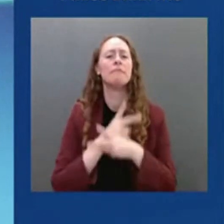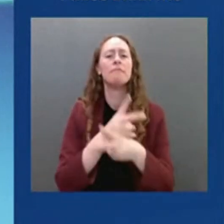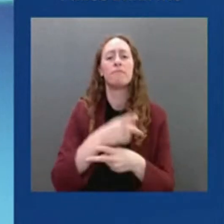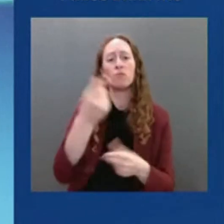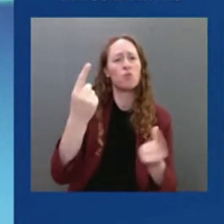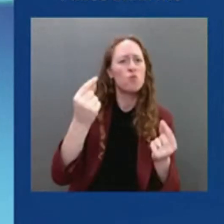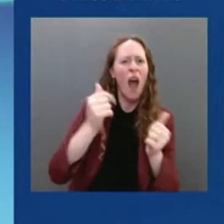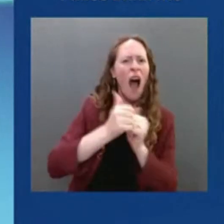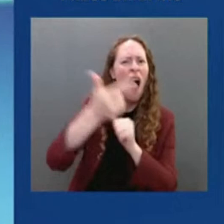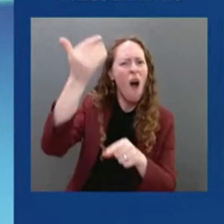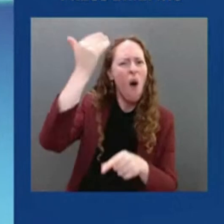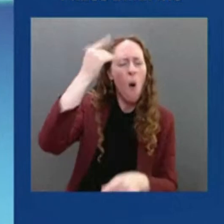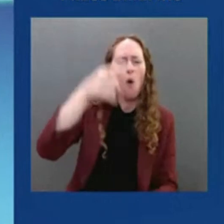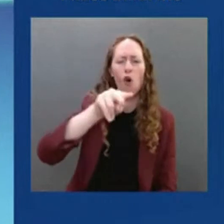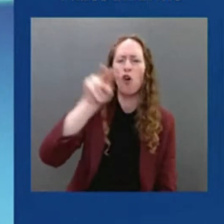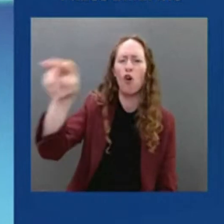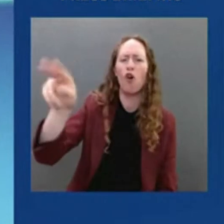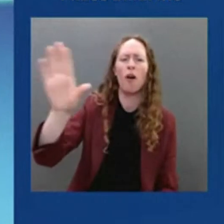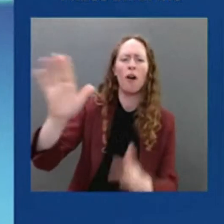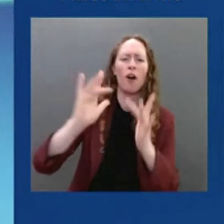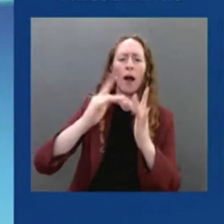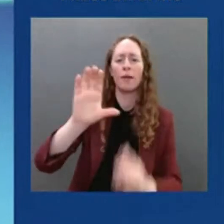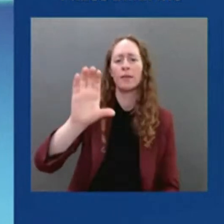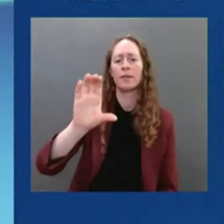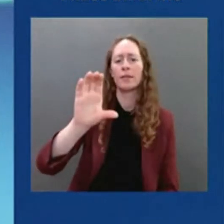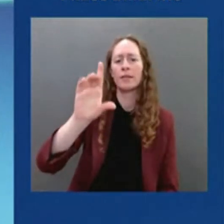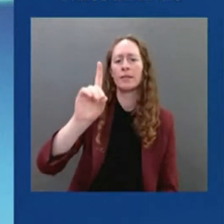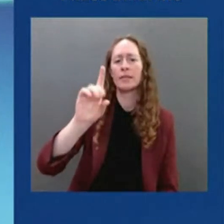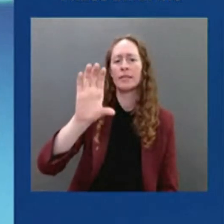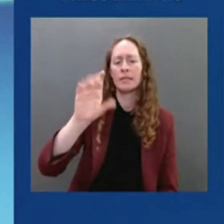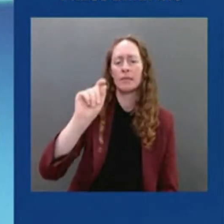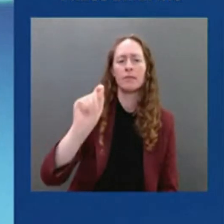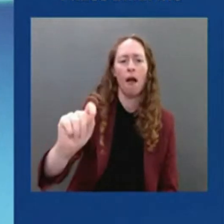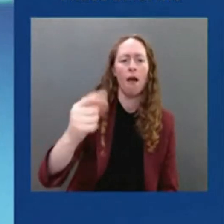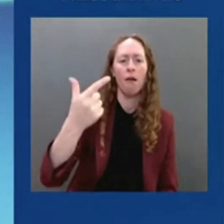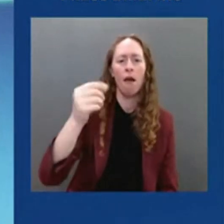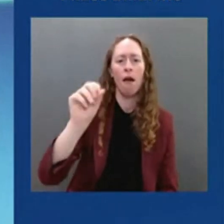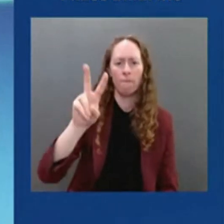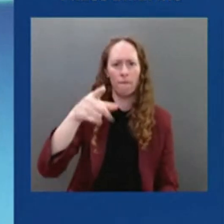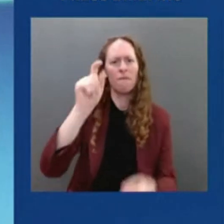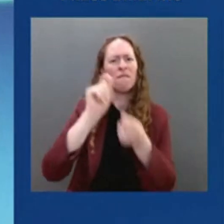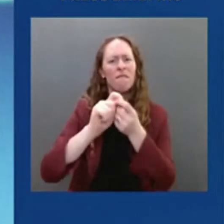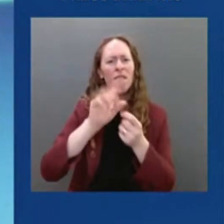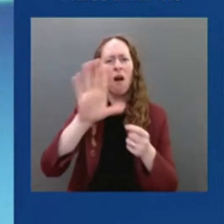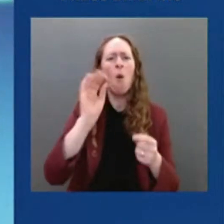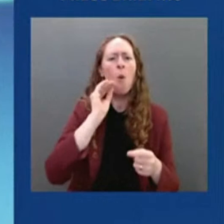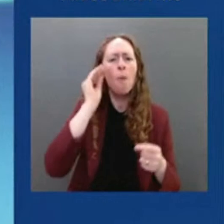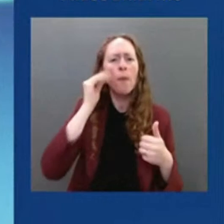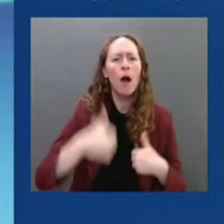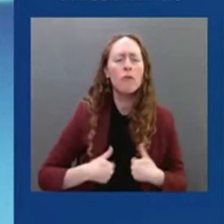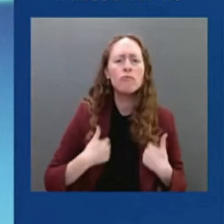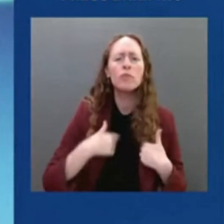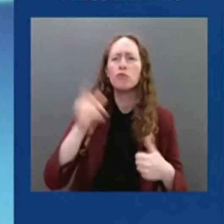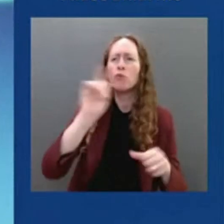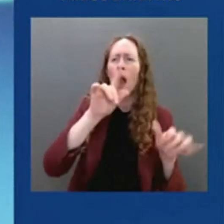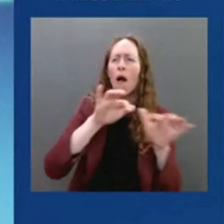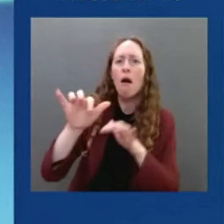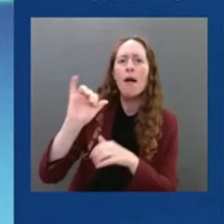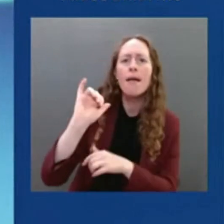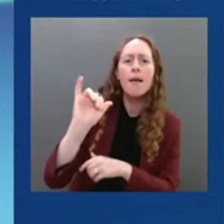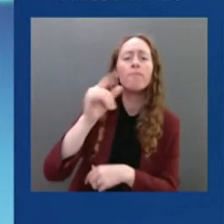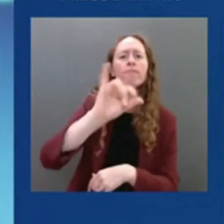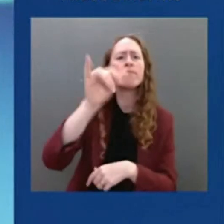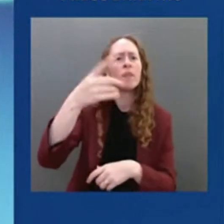available. And we continue to encourage Americans to follow the CDC recommendations for their community. And finally, I want to take a minute to talk about